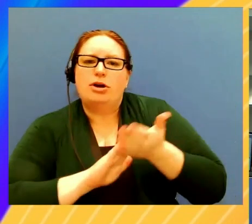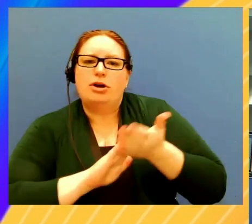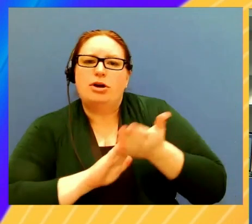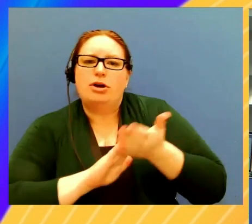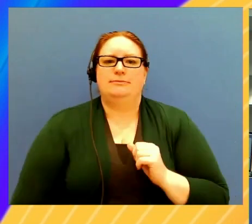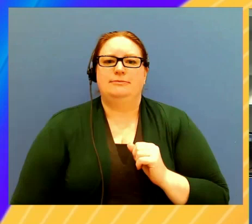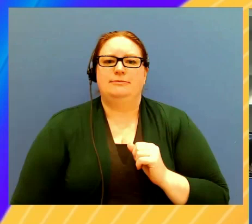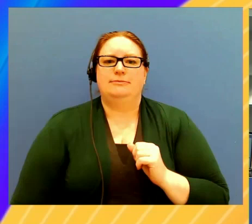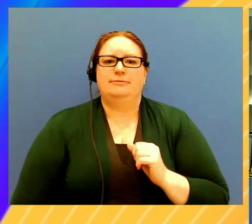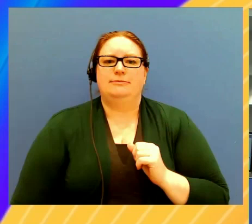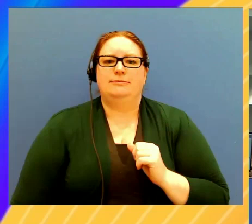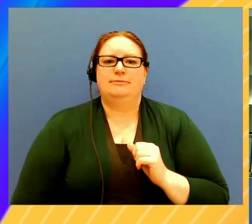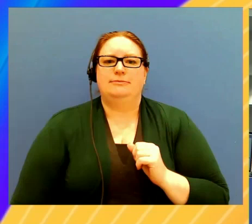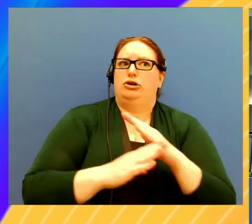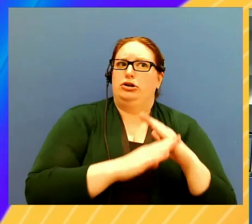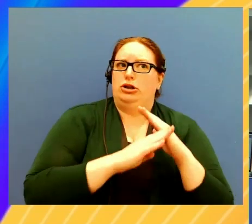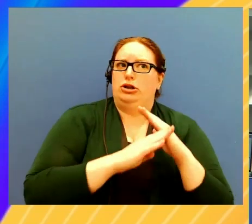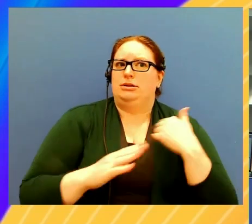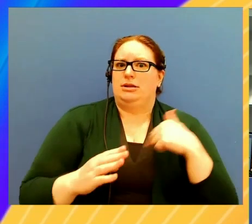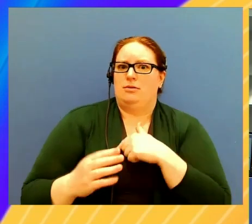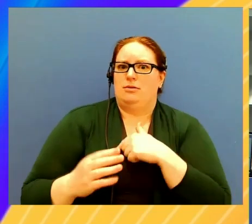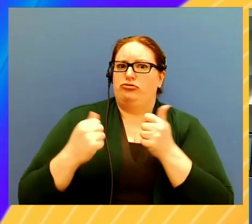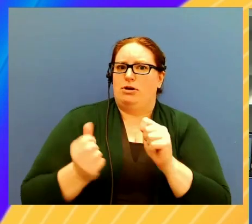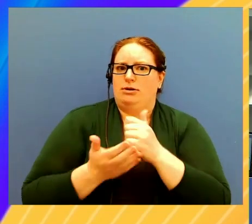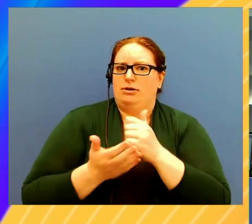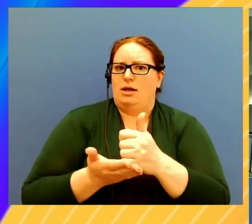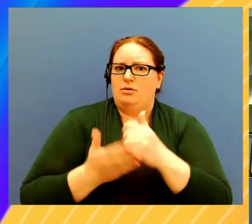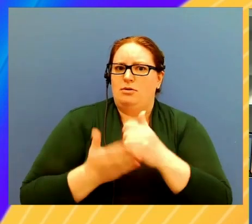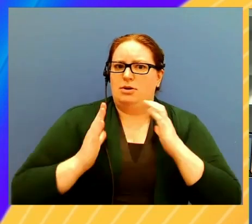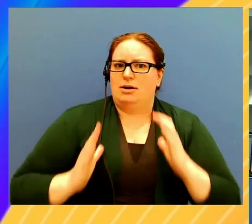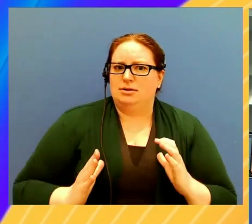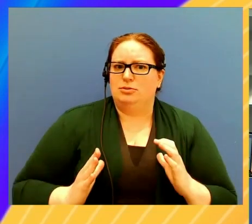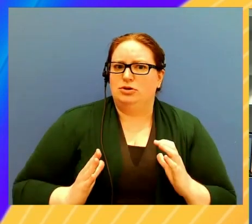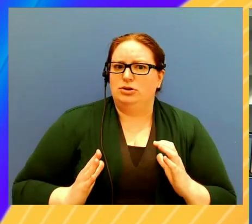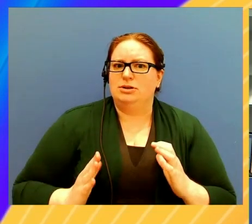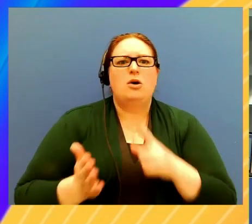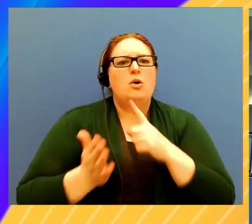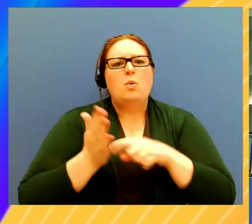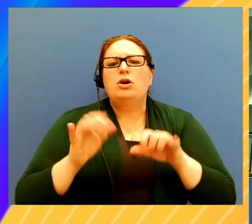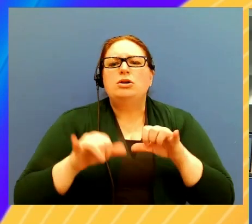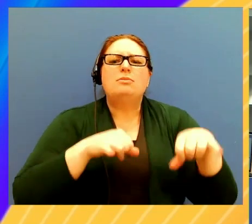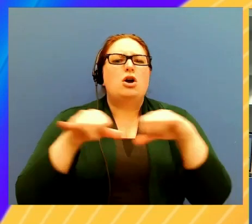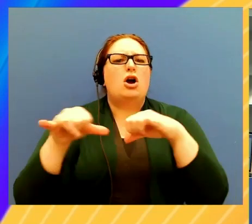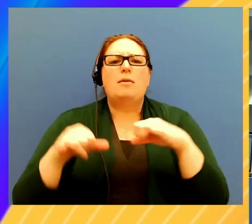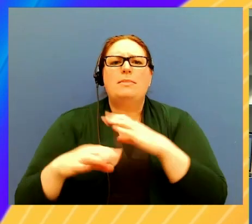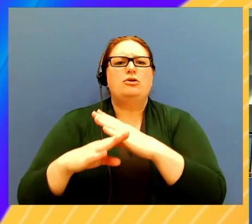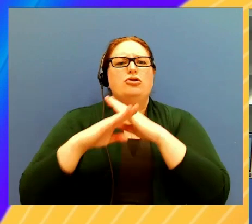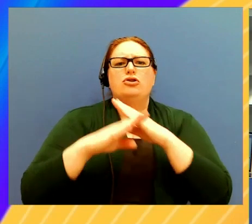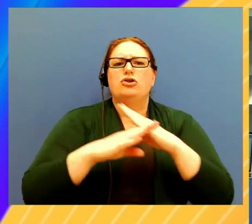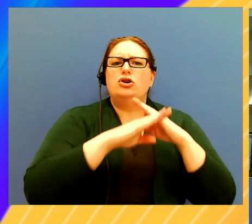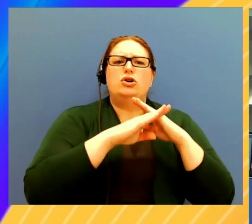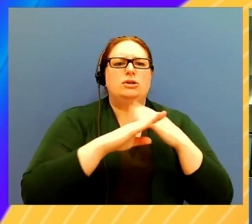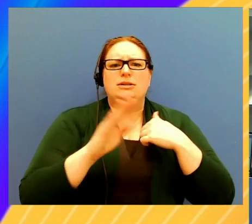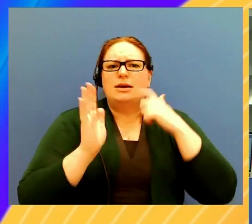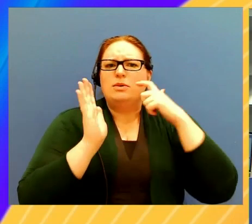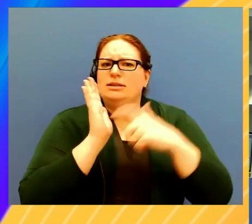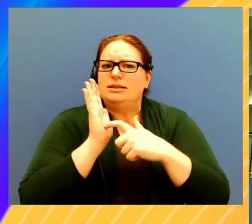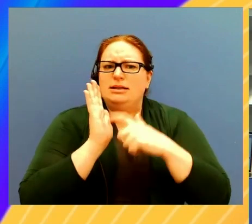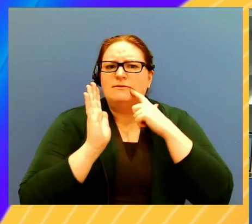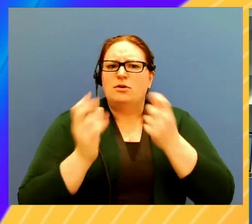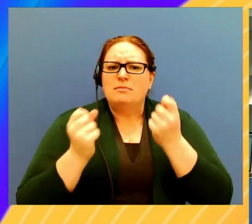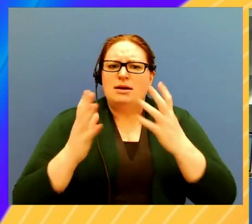hurdles that we're trying to help our customers with, what are some common hurdles that we see across many customers.